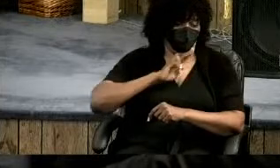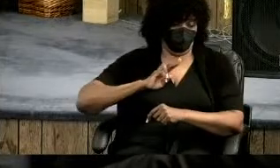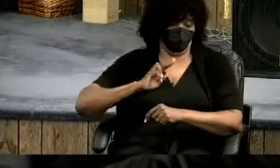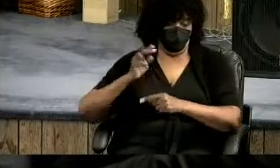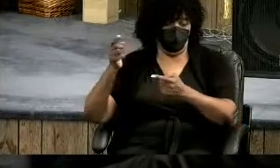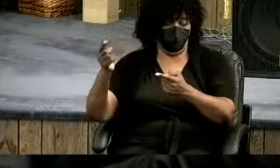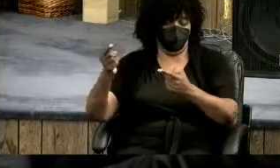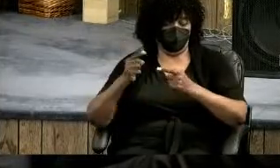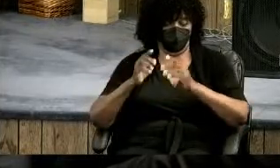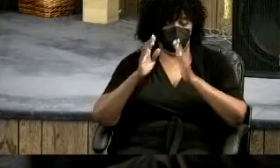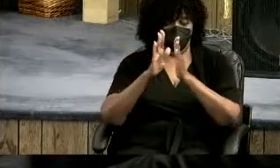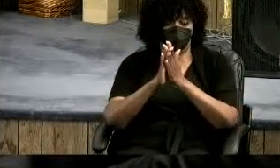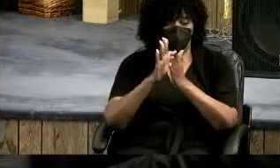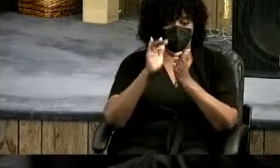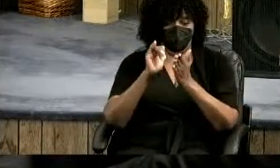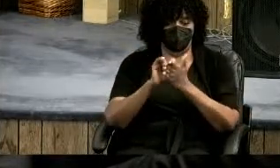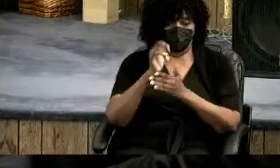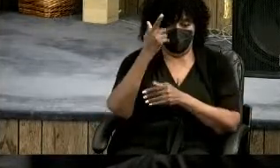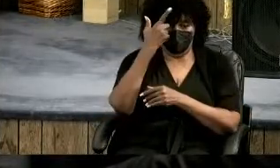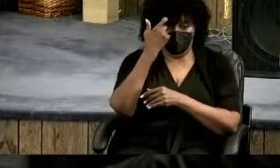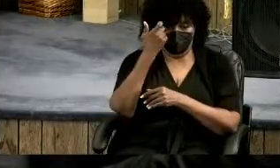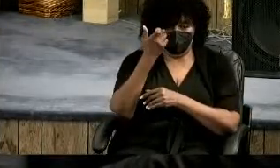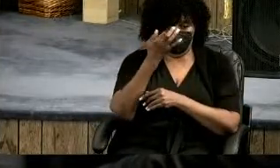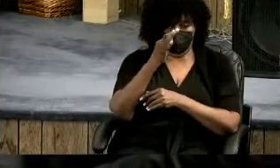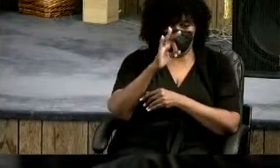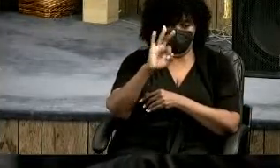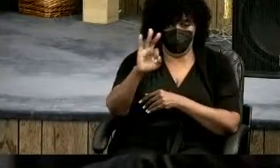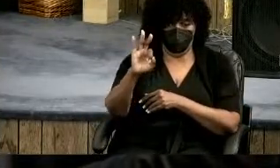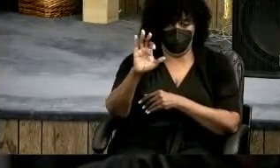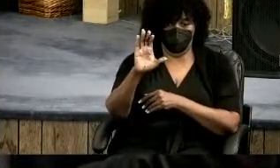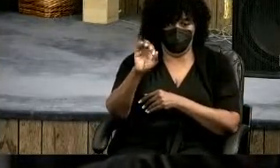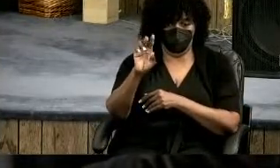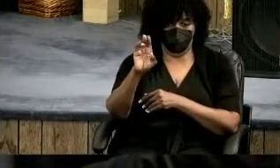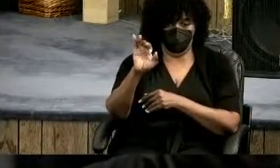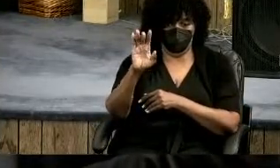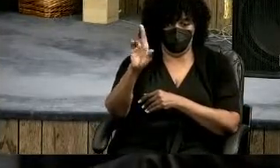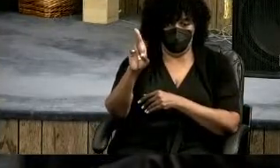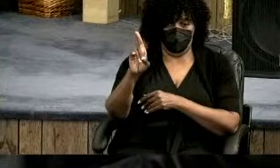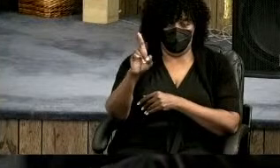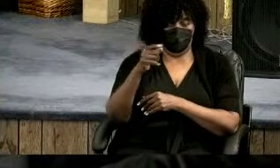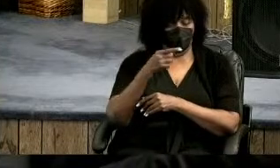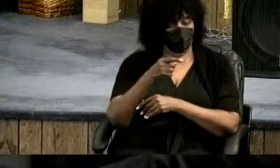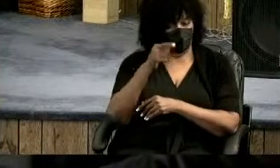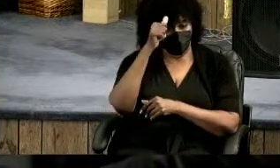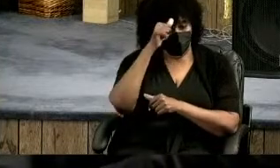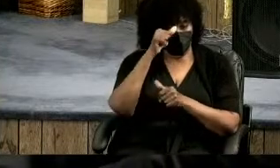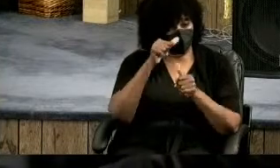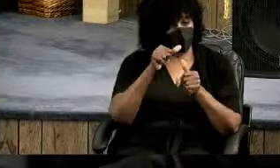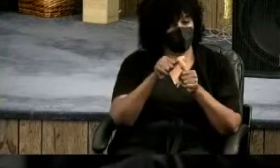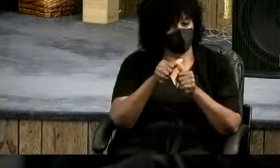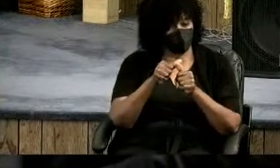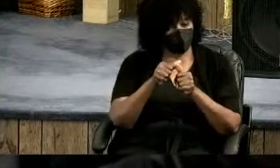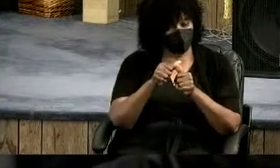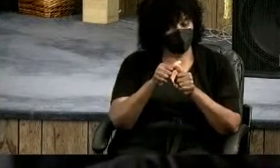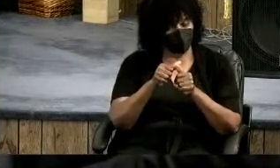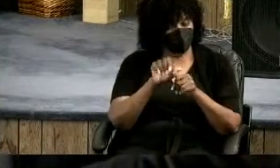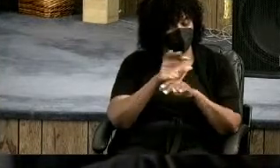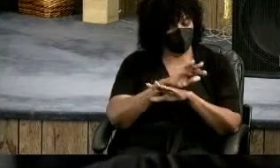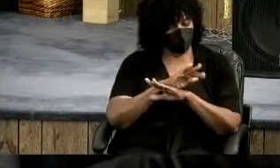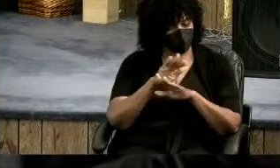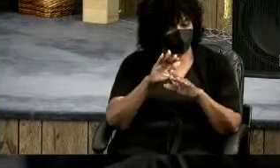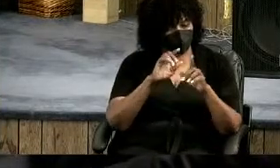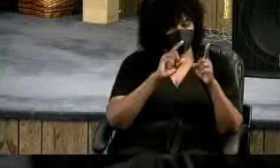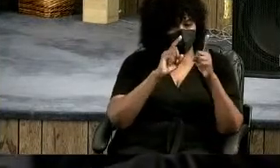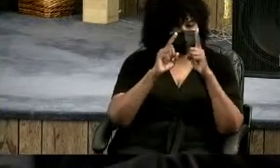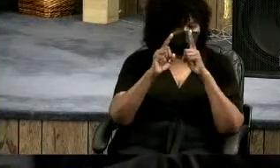ask right now that because of COVID and all the things going on, that you would be mindful and not talk in